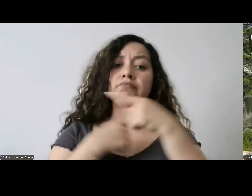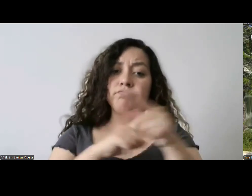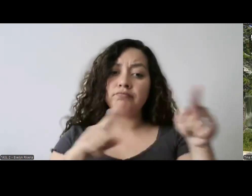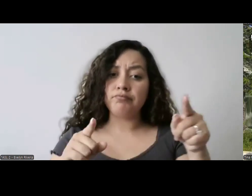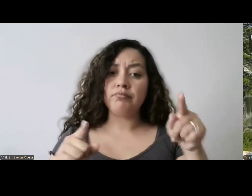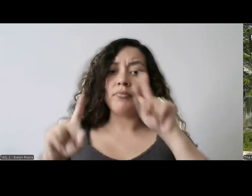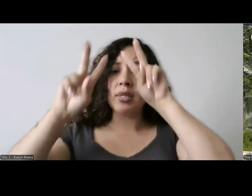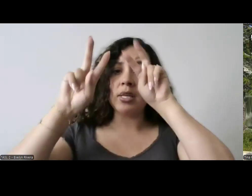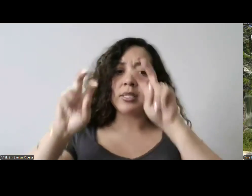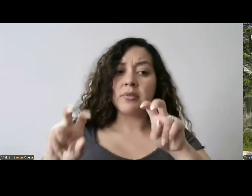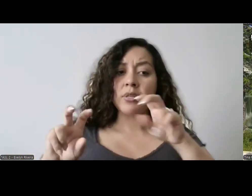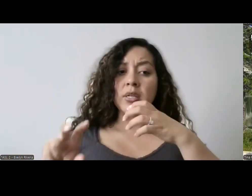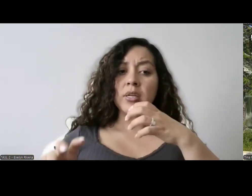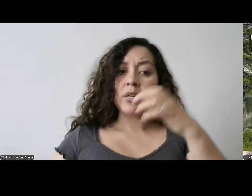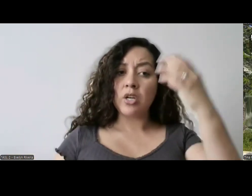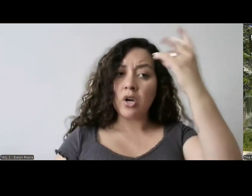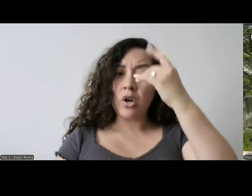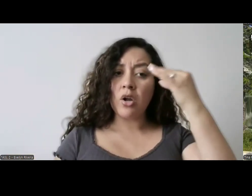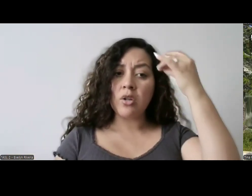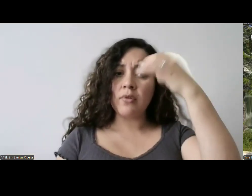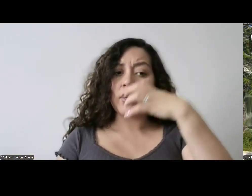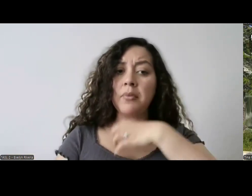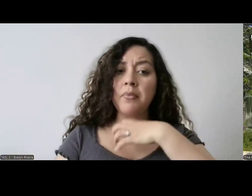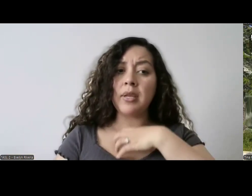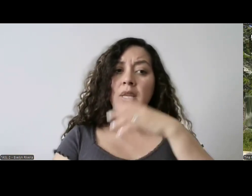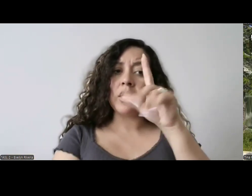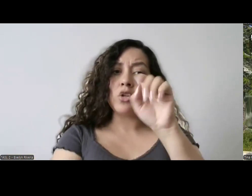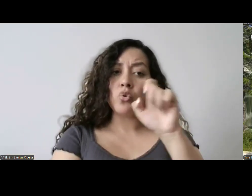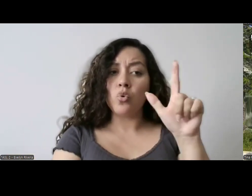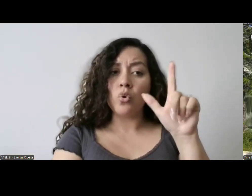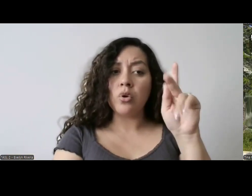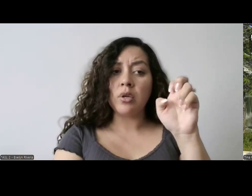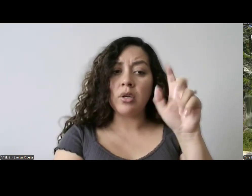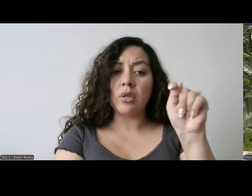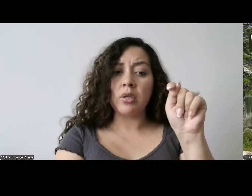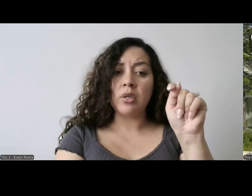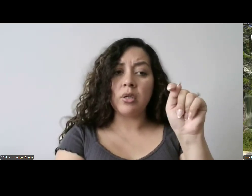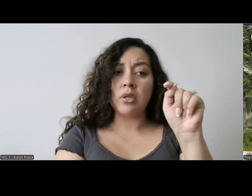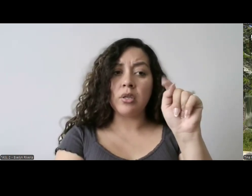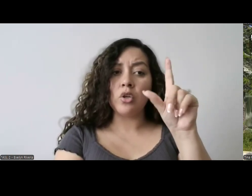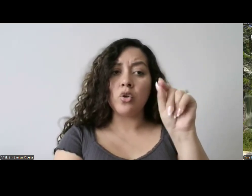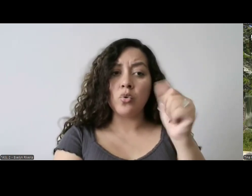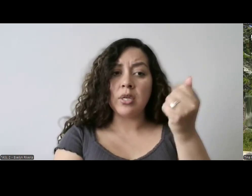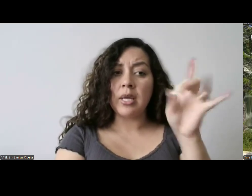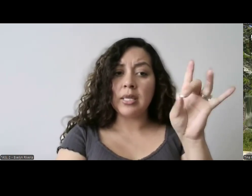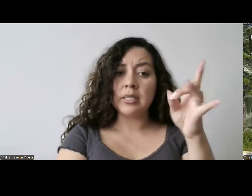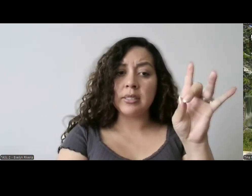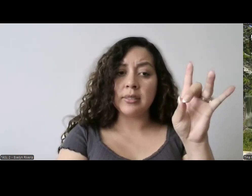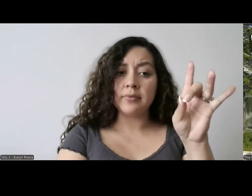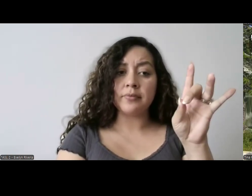toolkit in 2018, so they have updated that. Right now, they have the